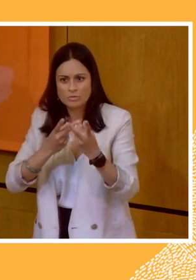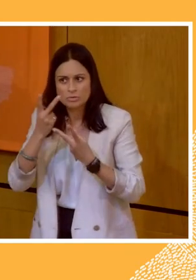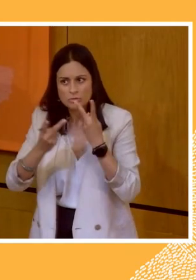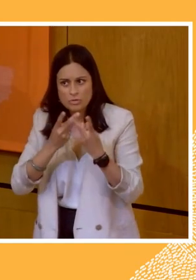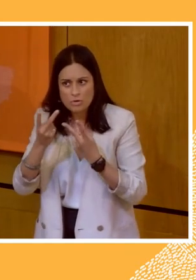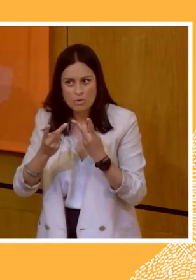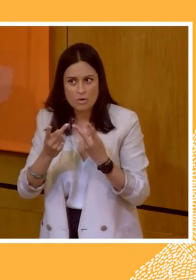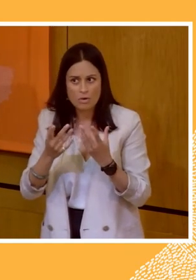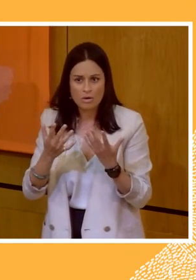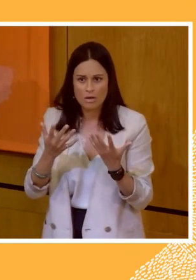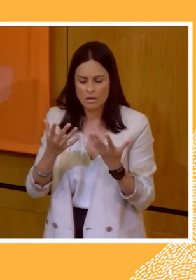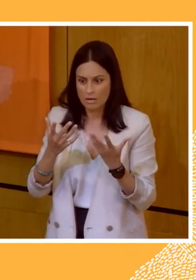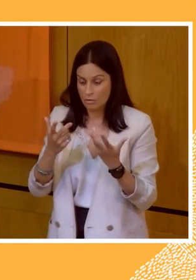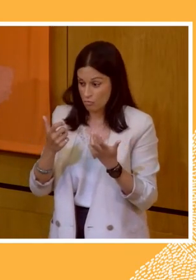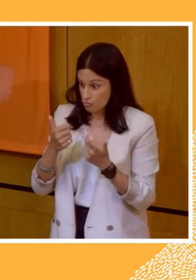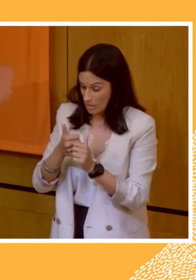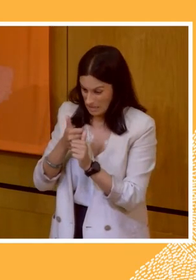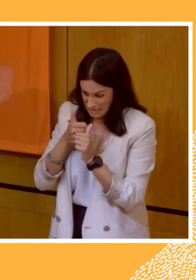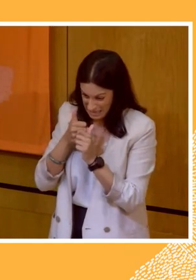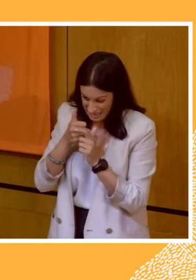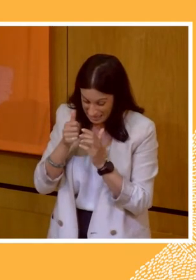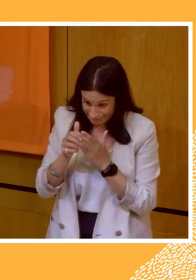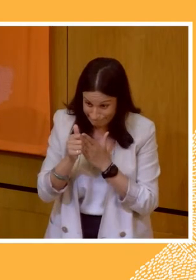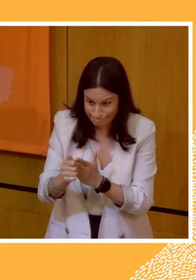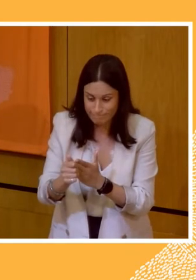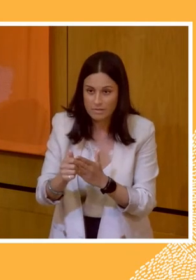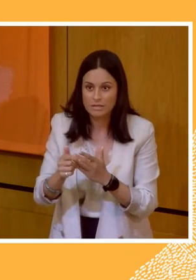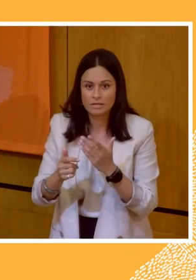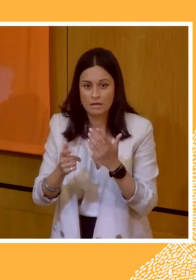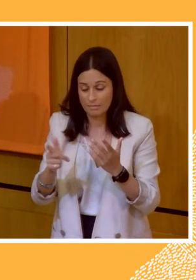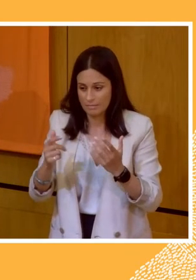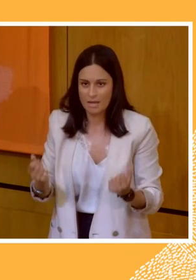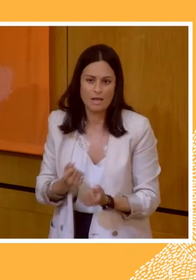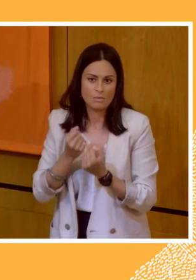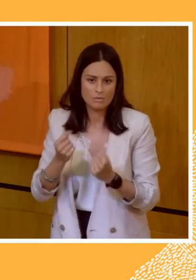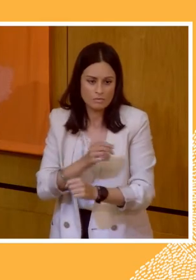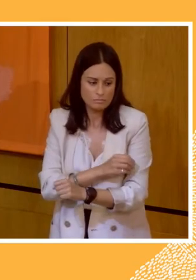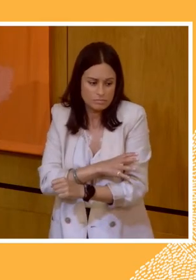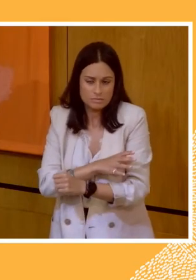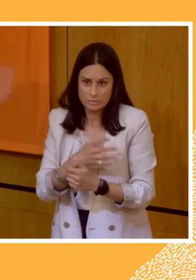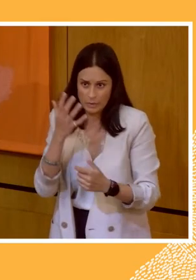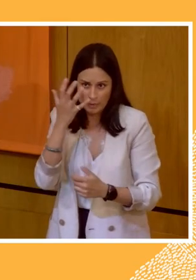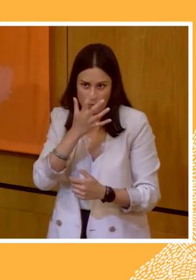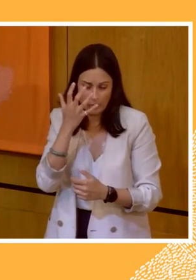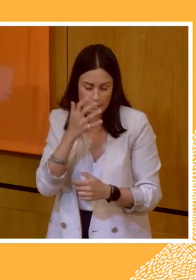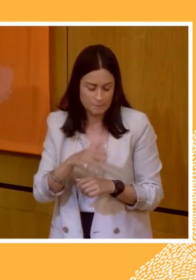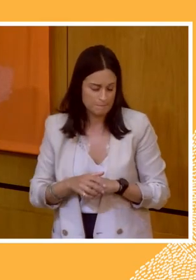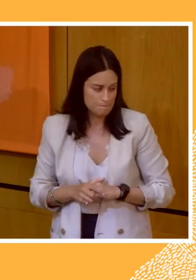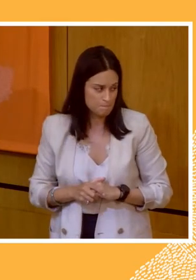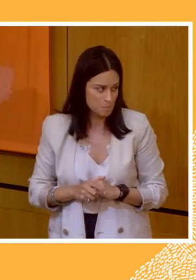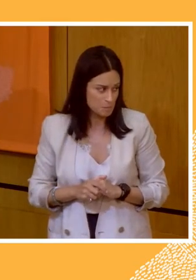well, and it kind of just drives forward. And I just find them incredibly powerful pieces of music.